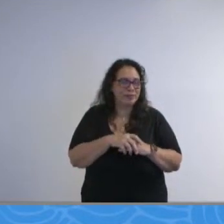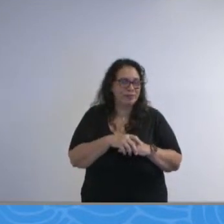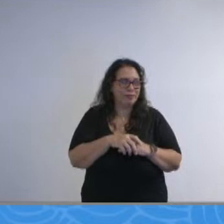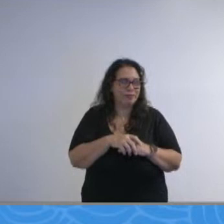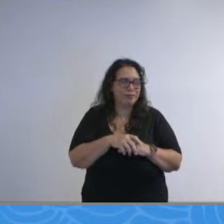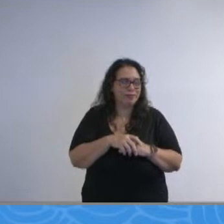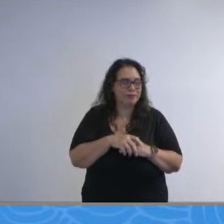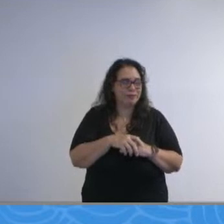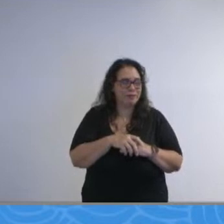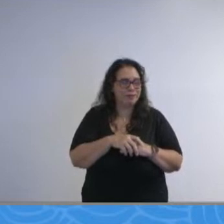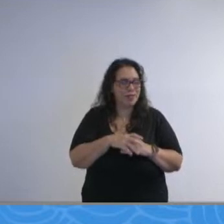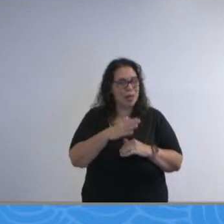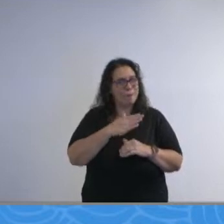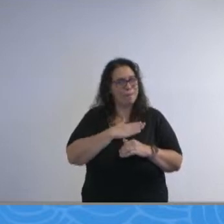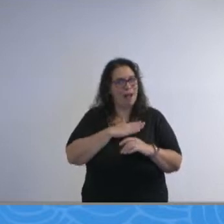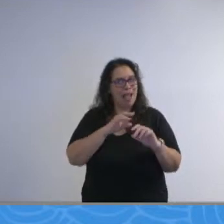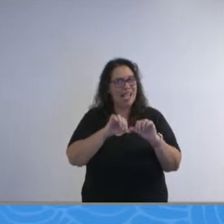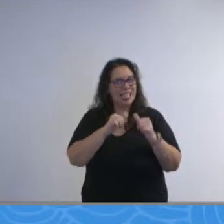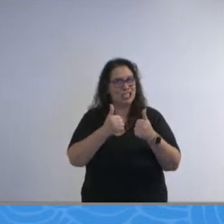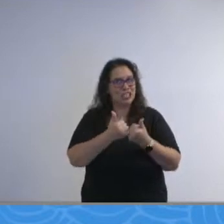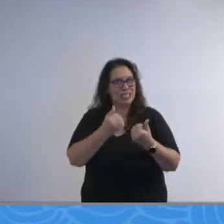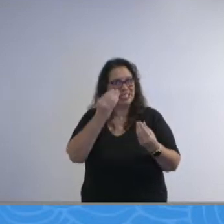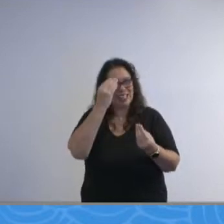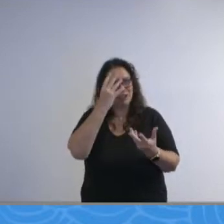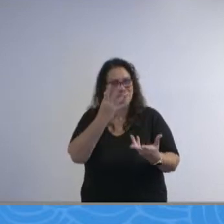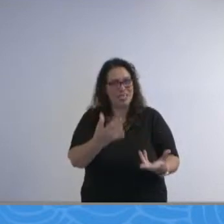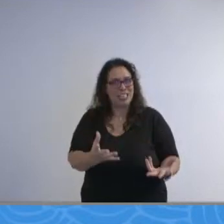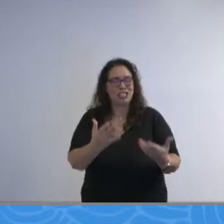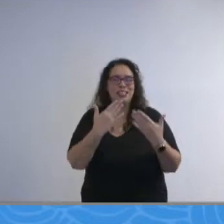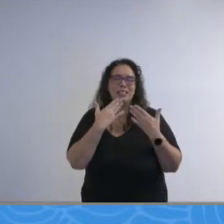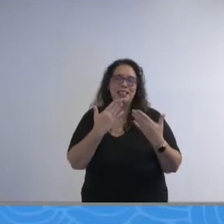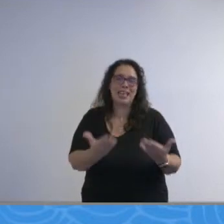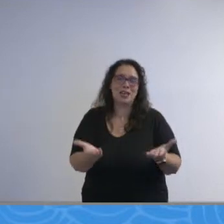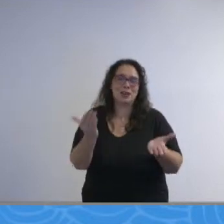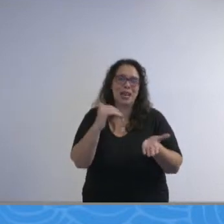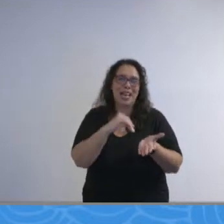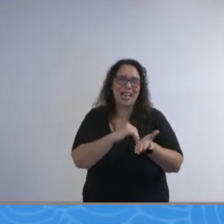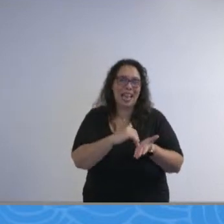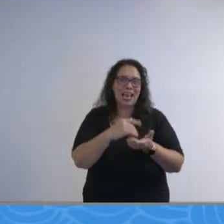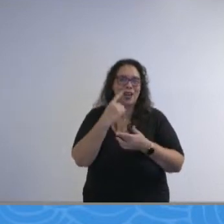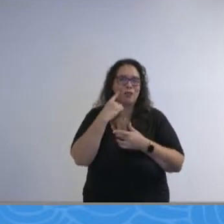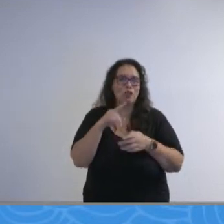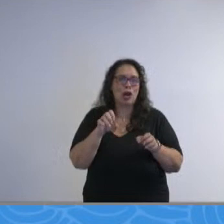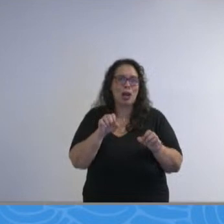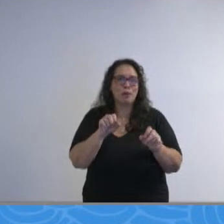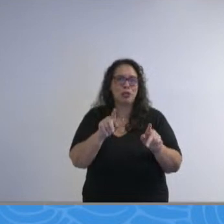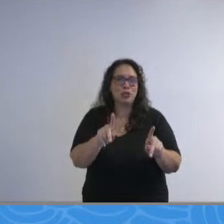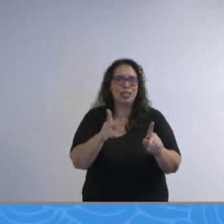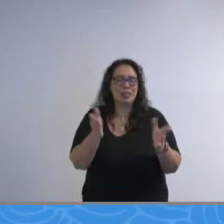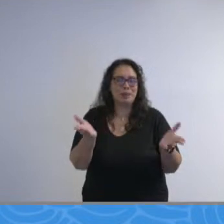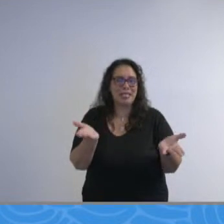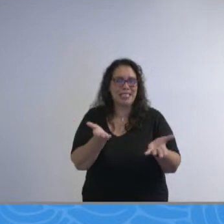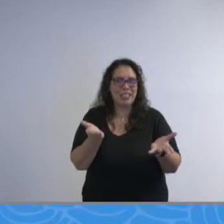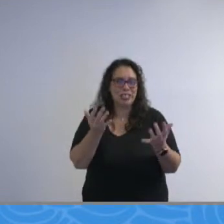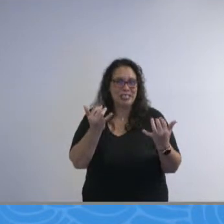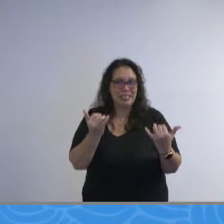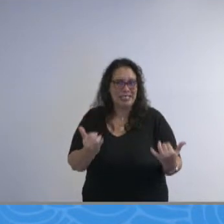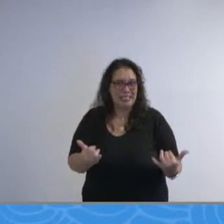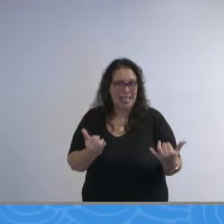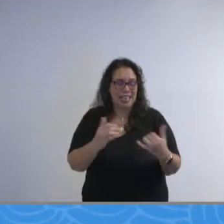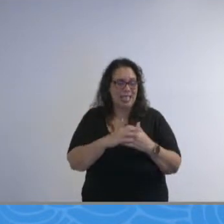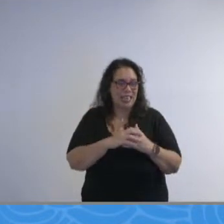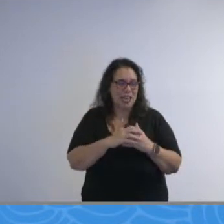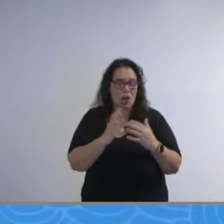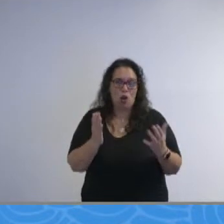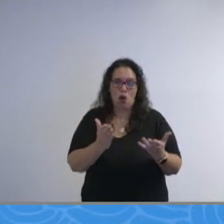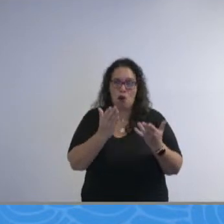And this is my agency's information. And thanks again for this opportunity to be here today, offering